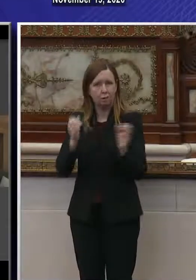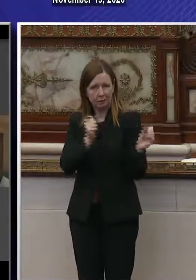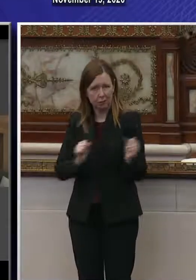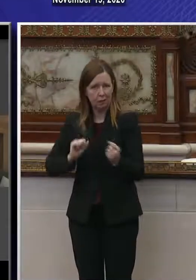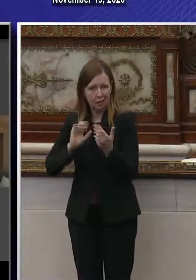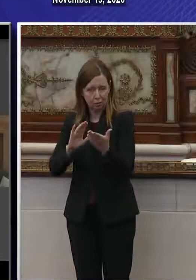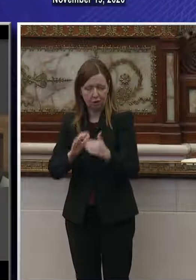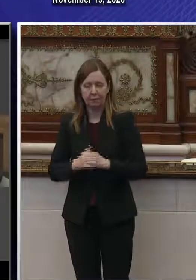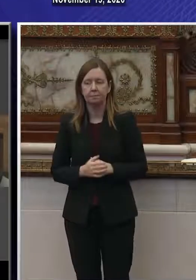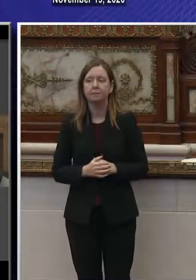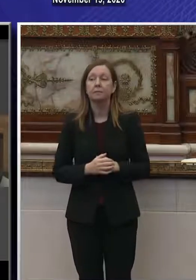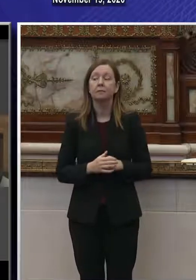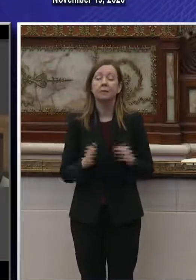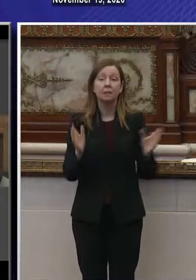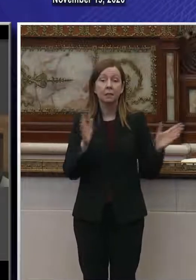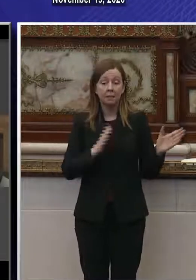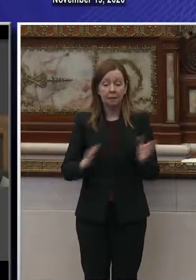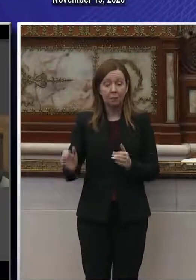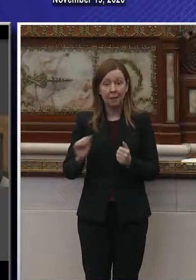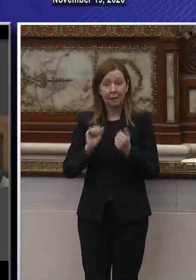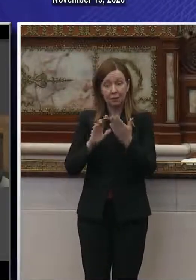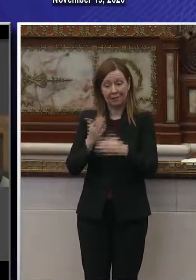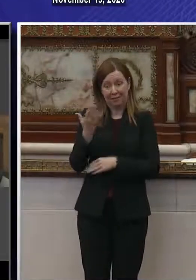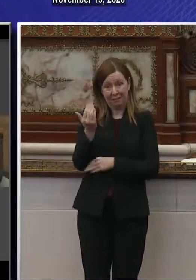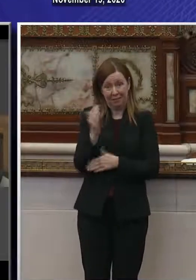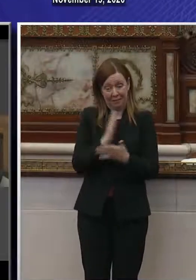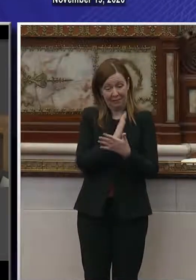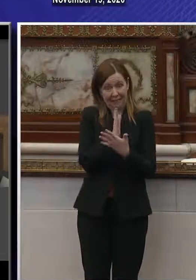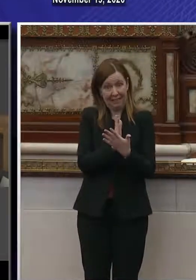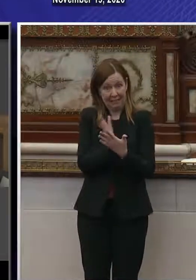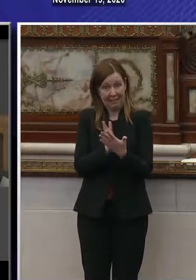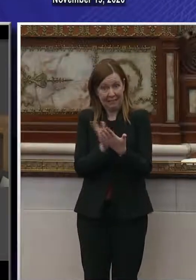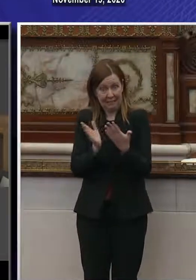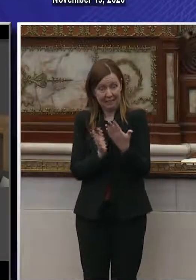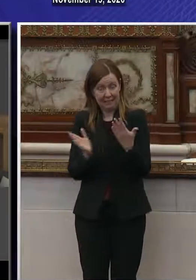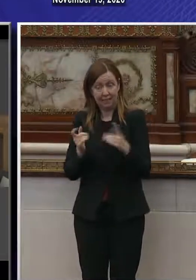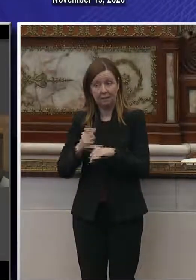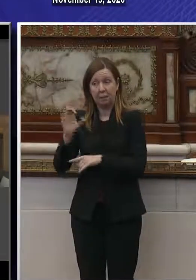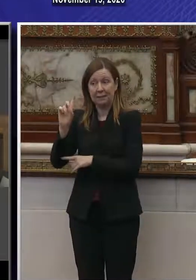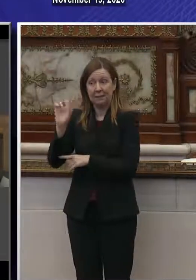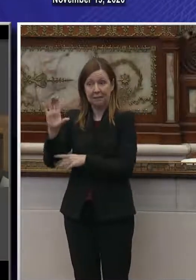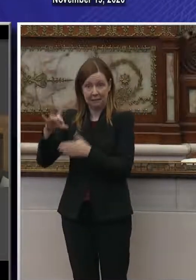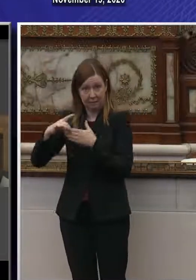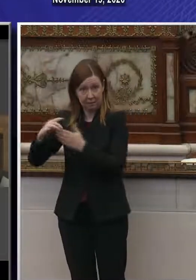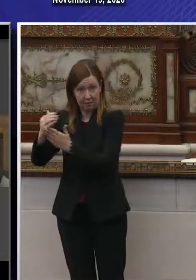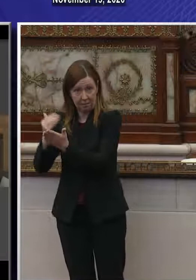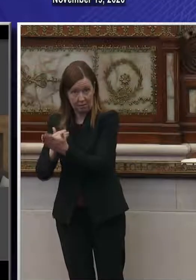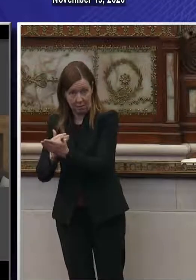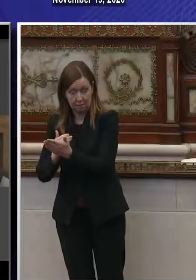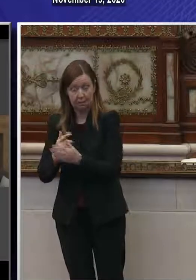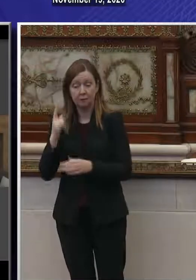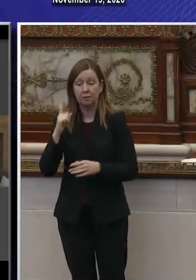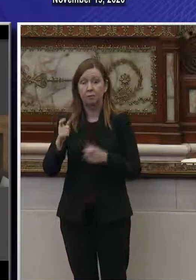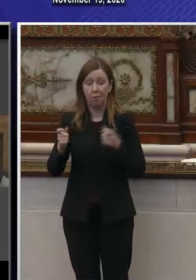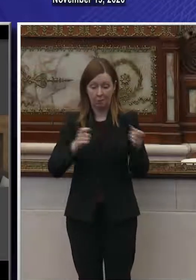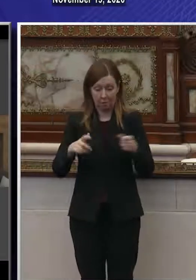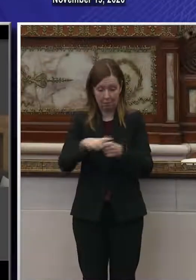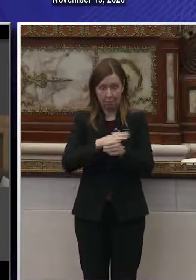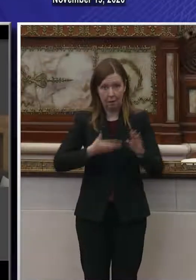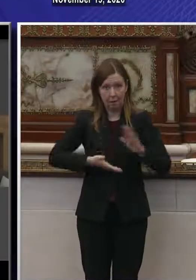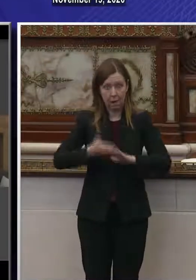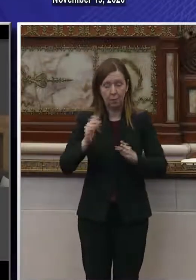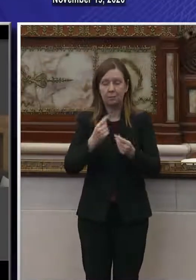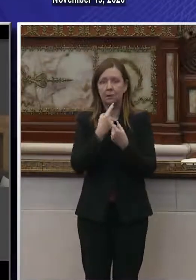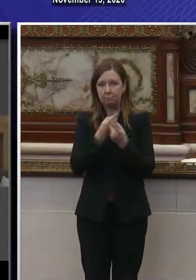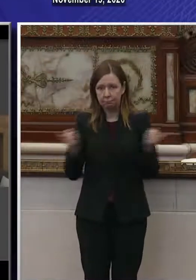the 15 areas identified by the CDC in their interim playbook for jurisdictional operations that was issued on